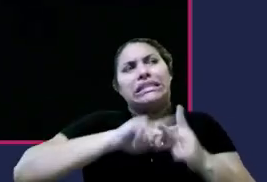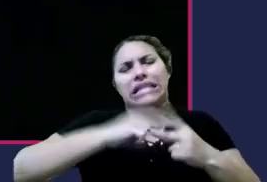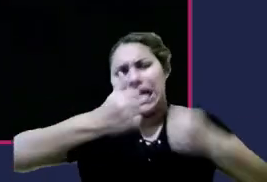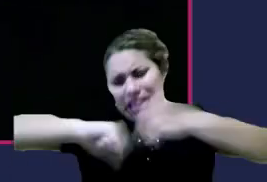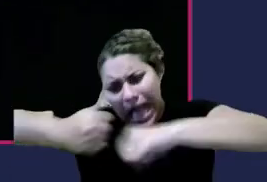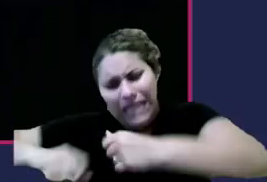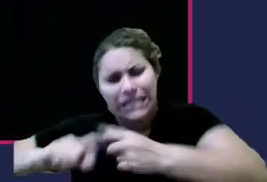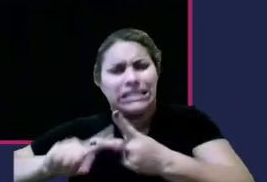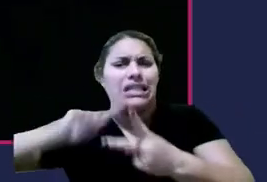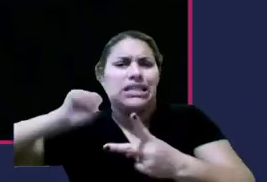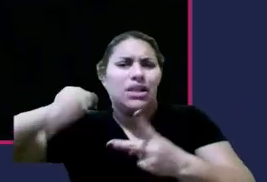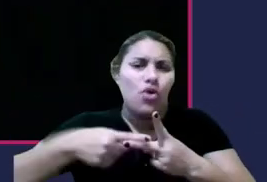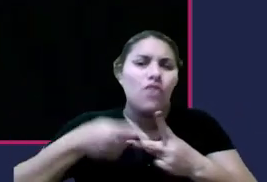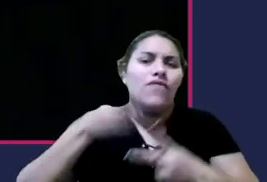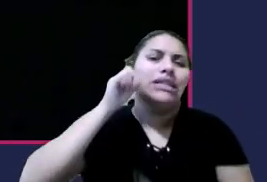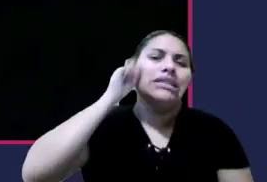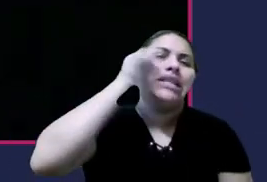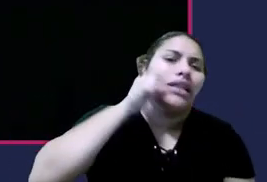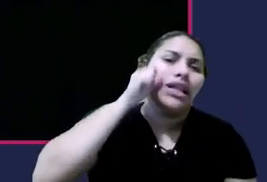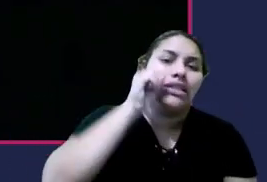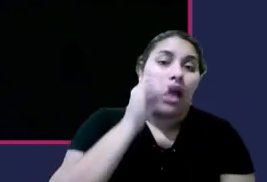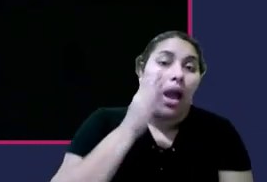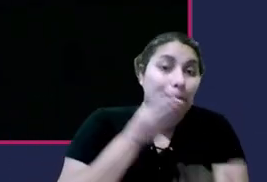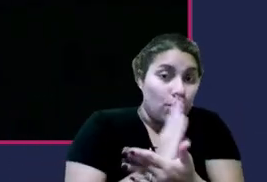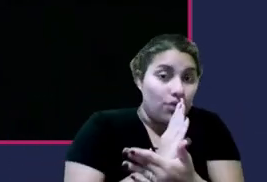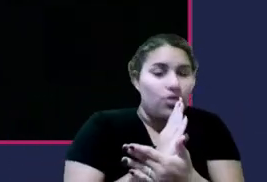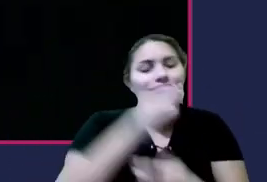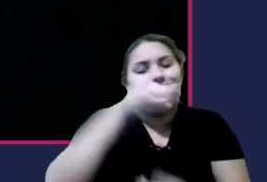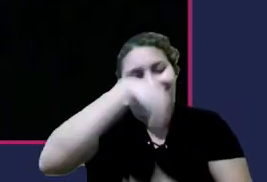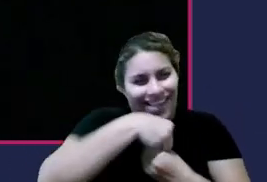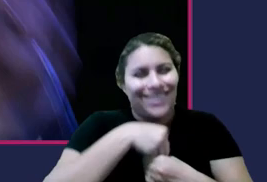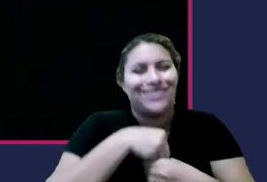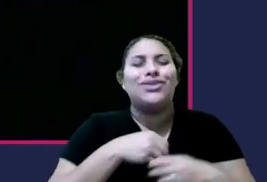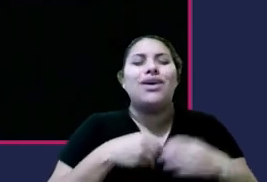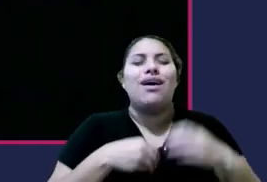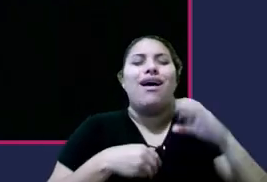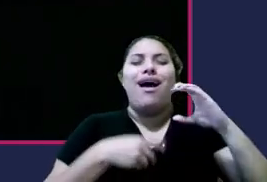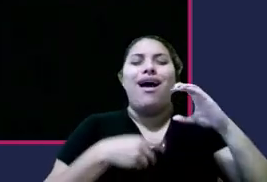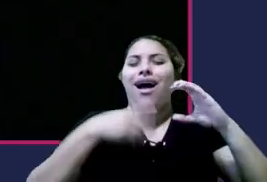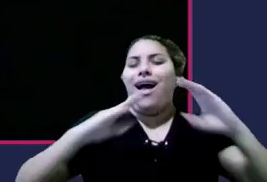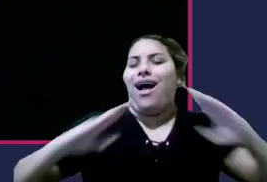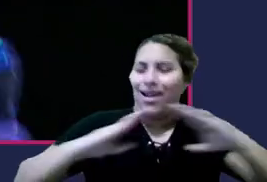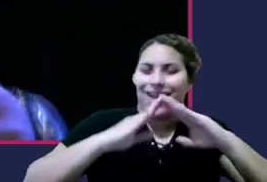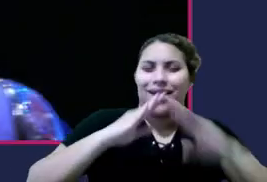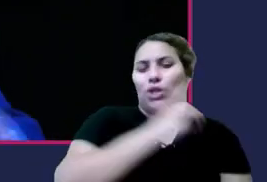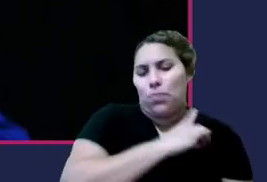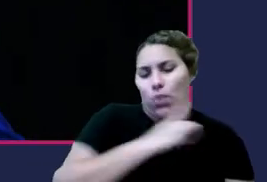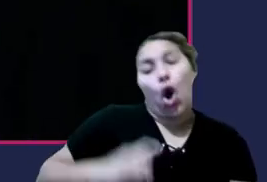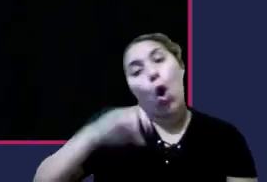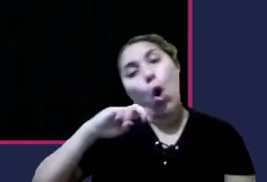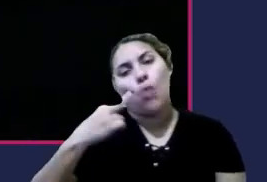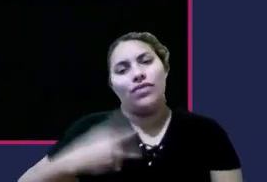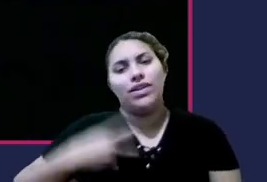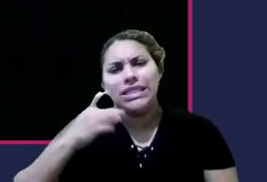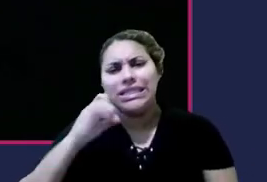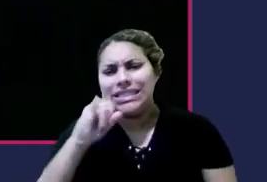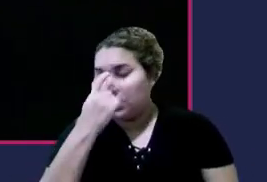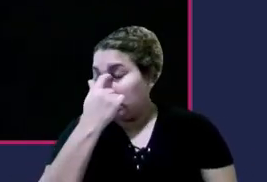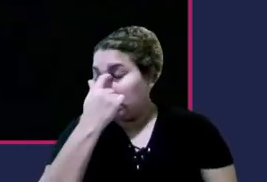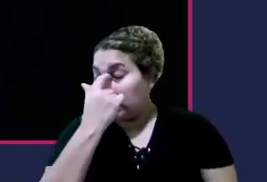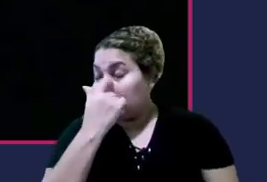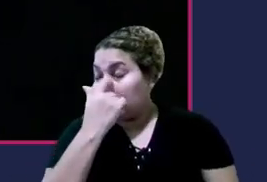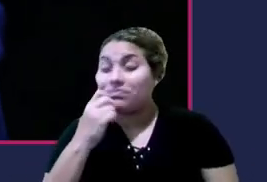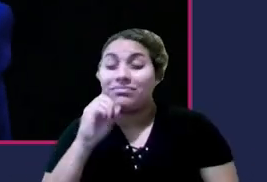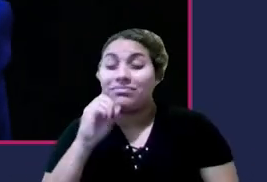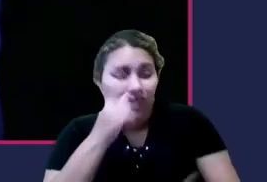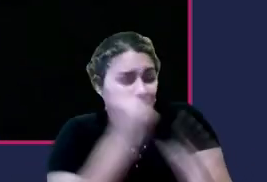that way. And you go to Senate once it's approved by the Congress, and then it goes back to